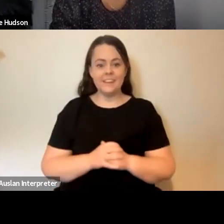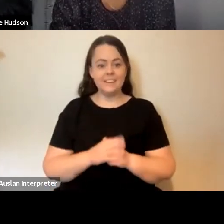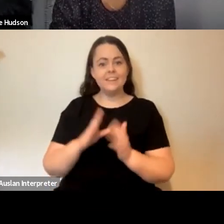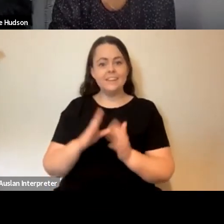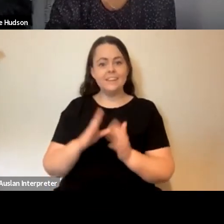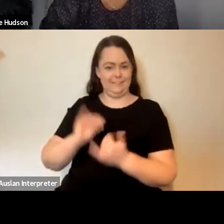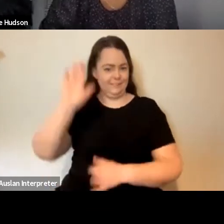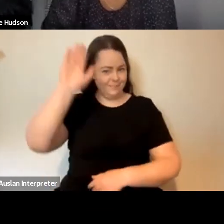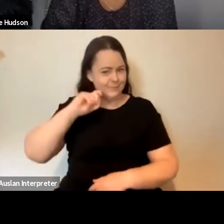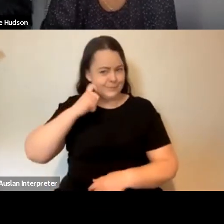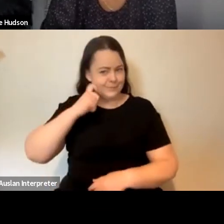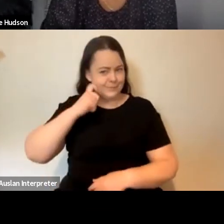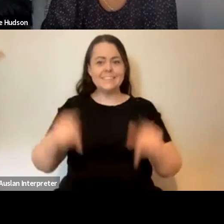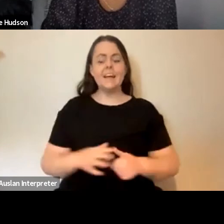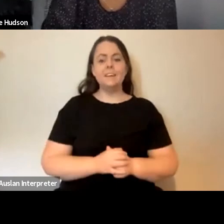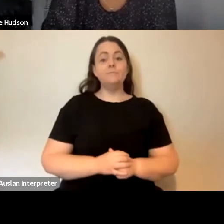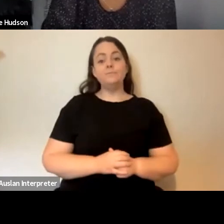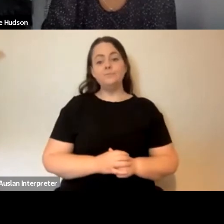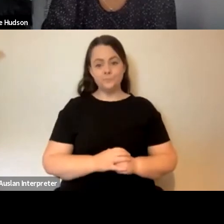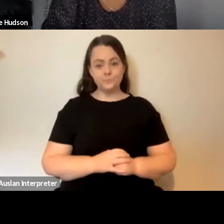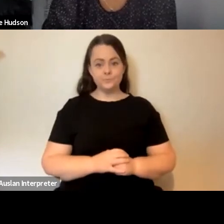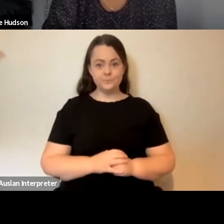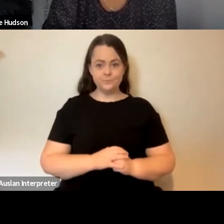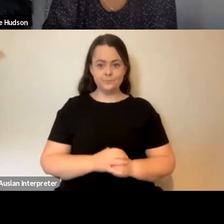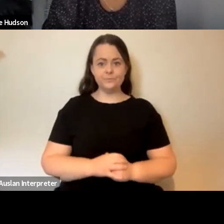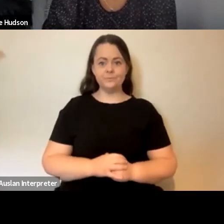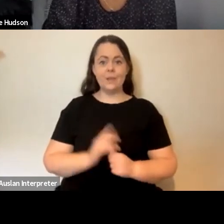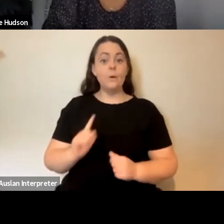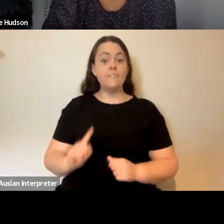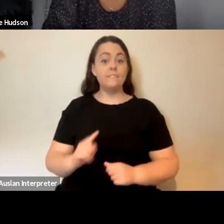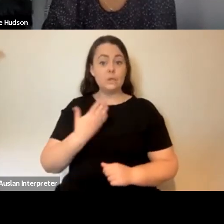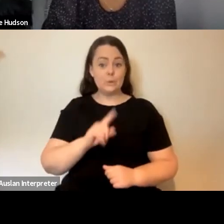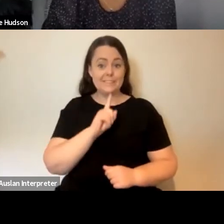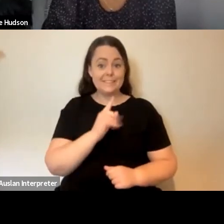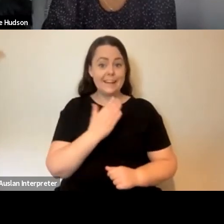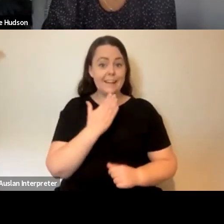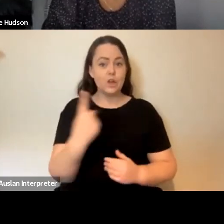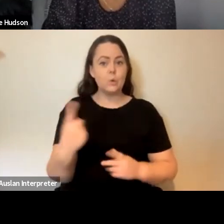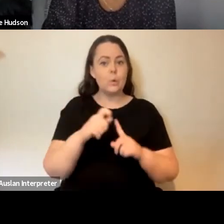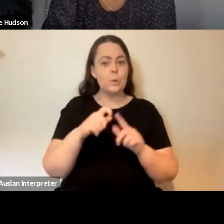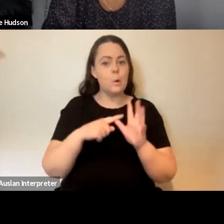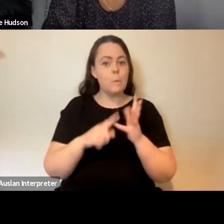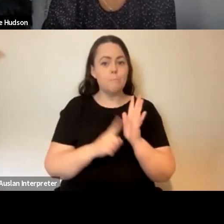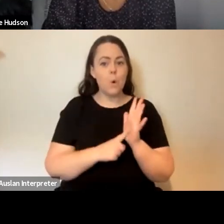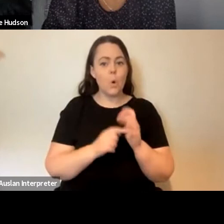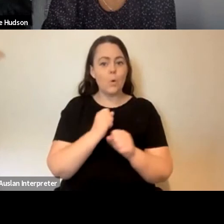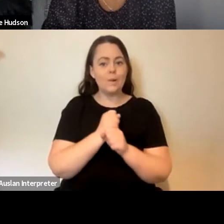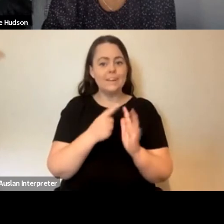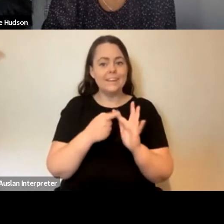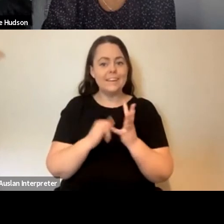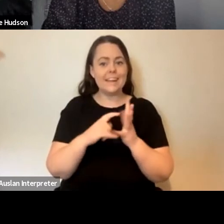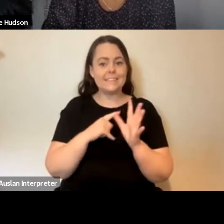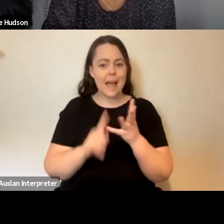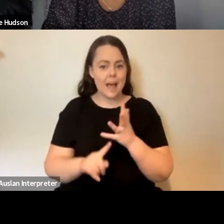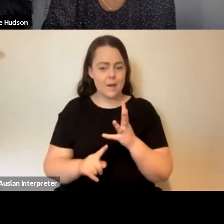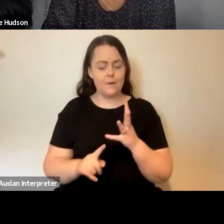I'll start. First of all, I need to whip in a quick thank you to Paul Dessau. He's amazing. When I was